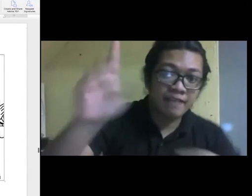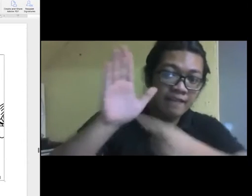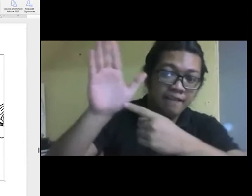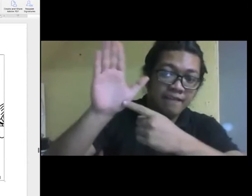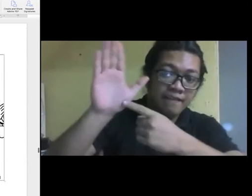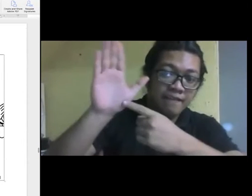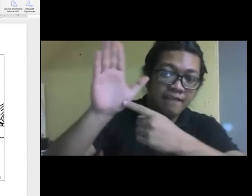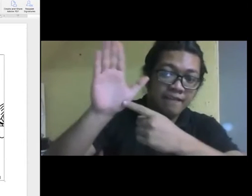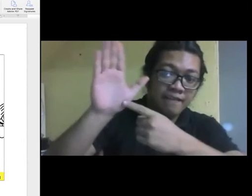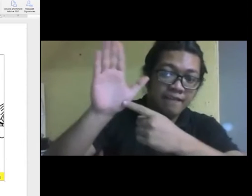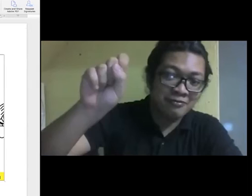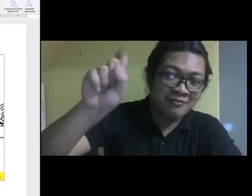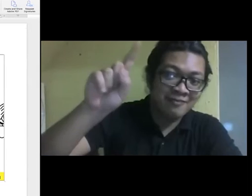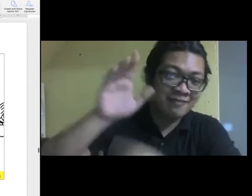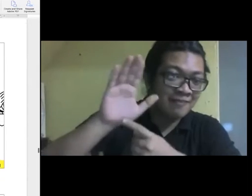After this one, right?